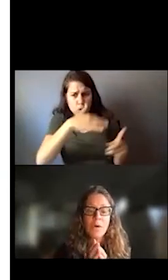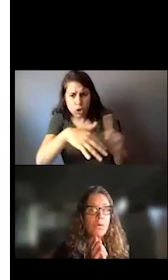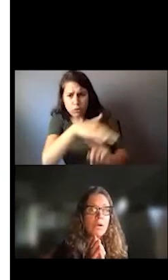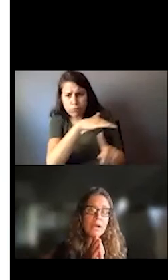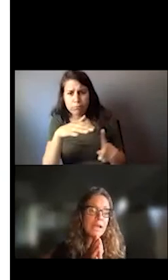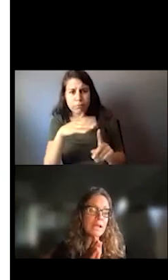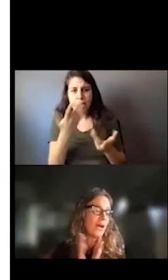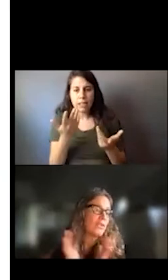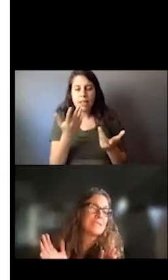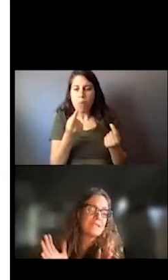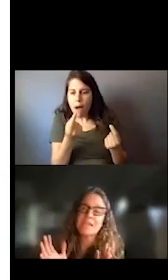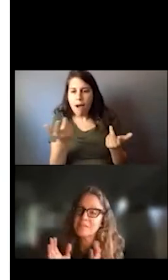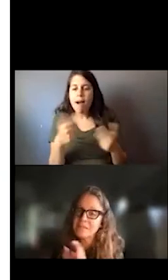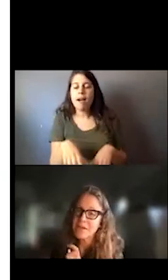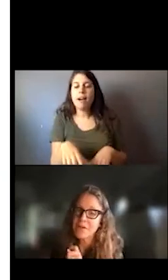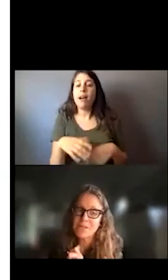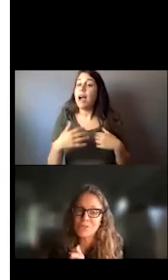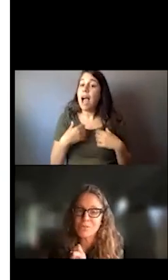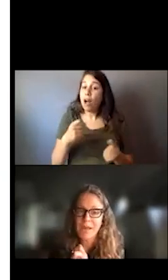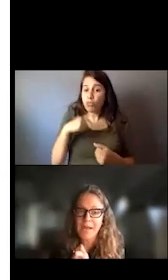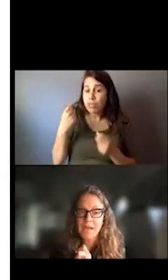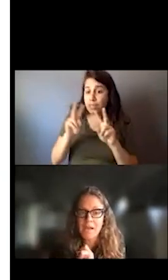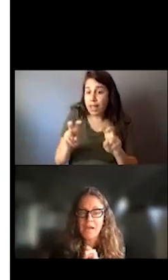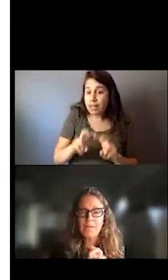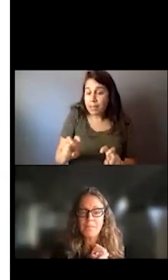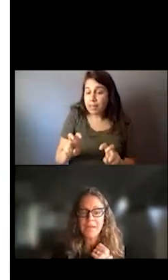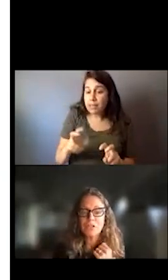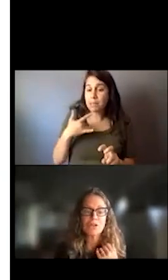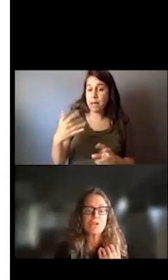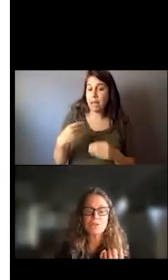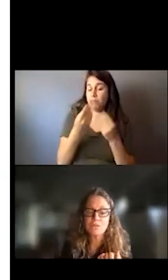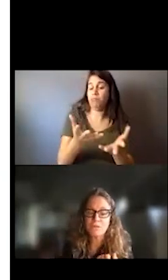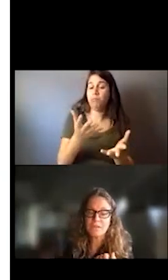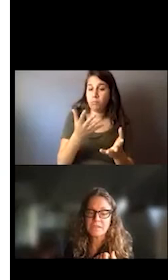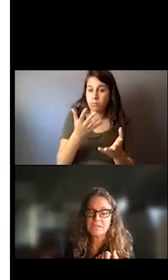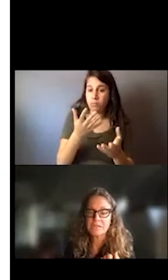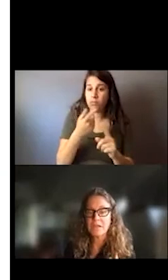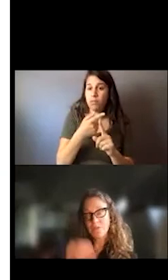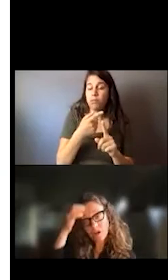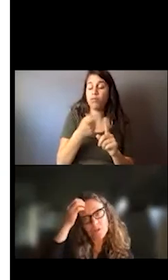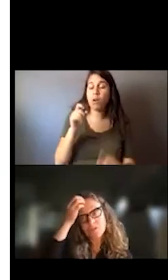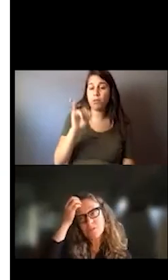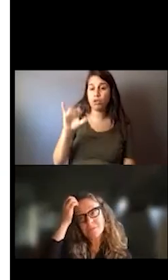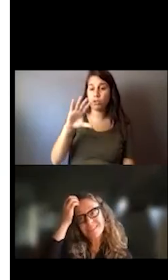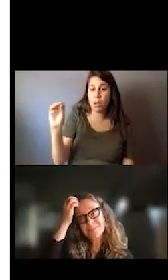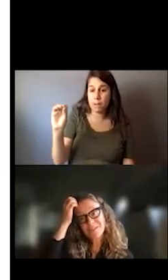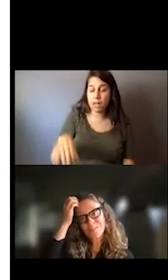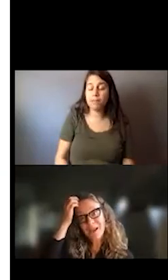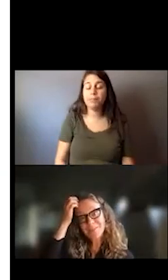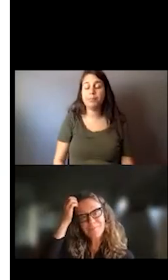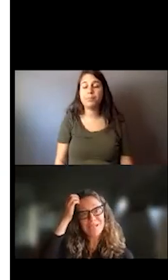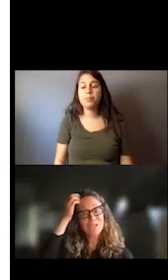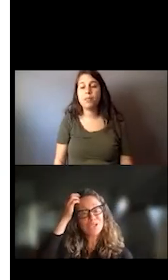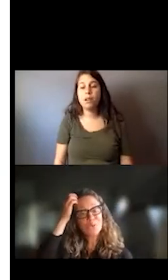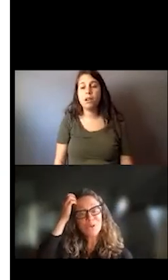delivery, or in health risk assessments that are administered by insurers, for instance. There are also some systems